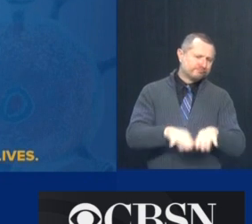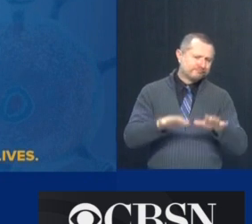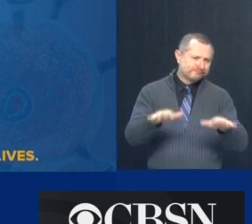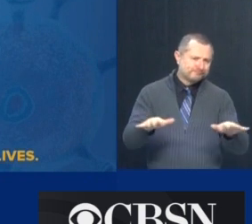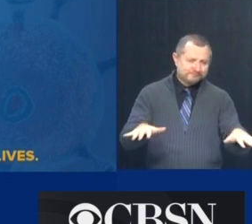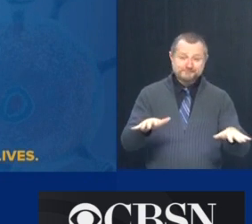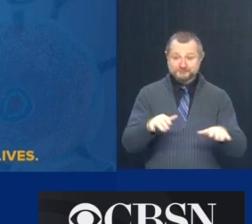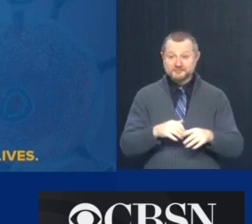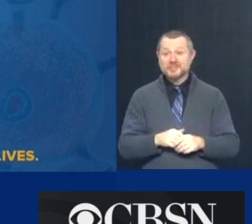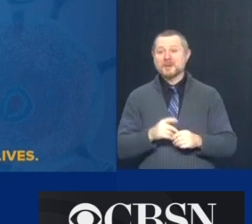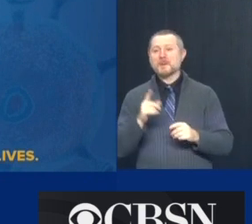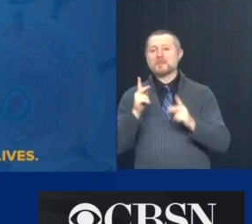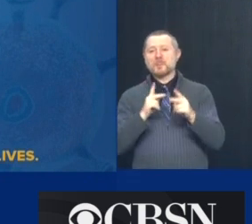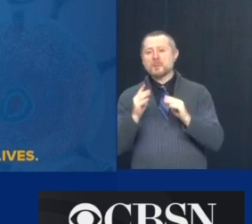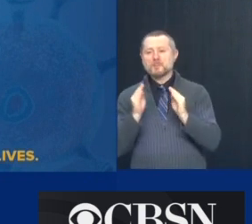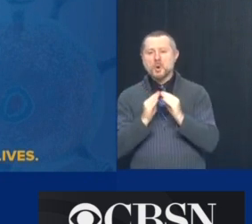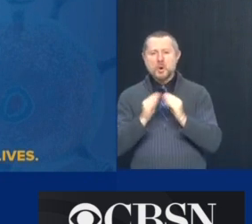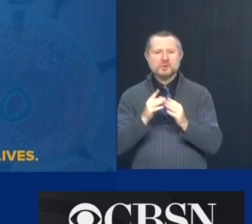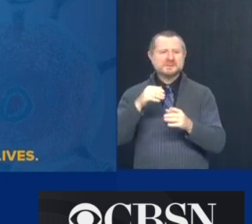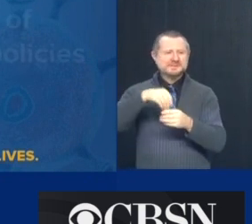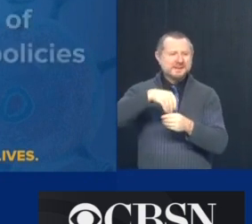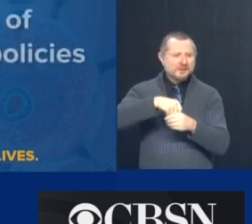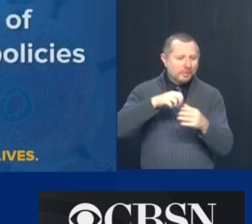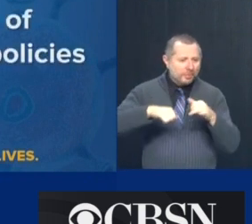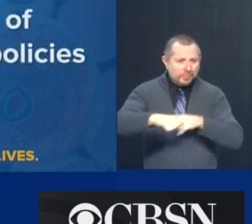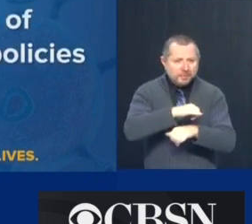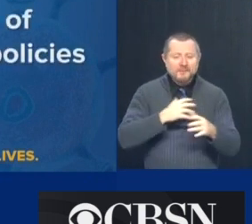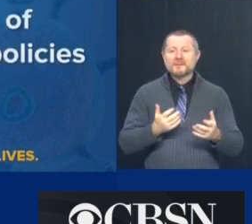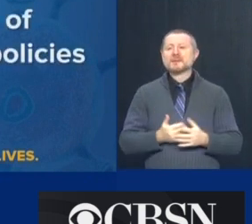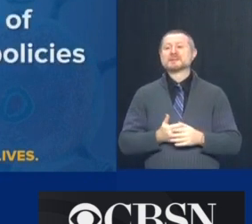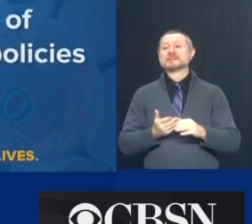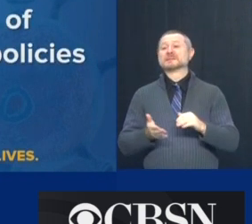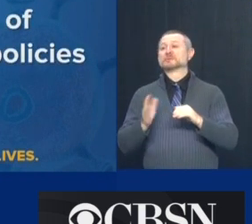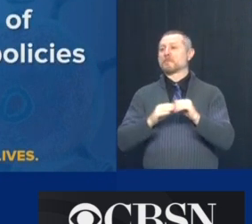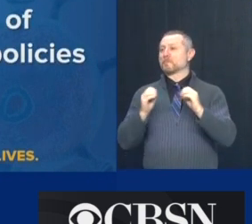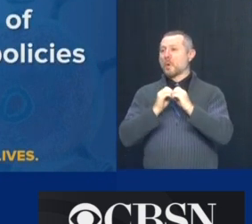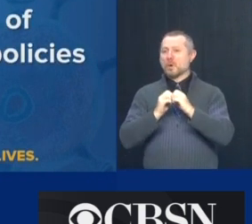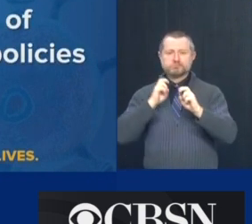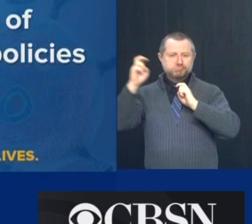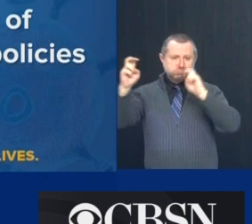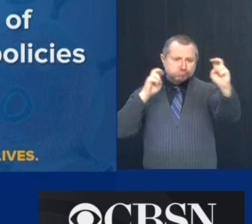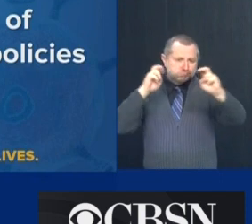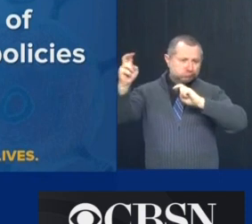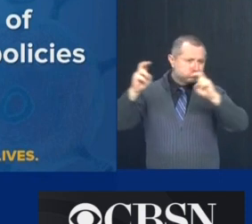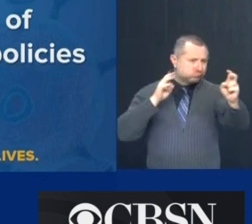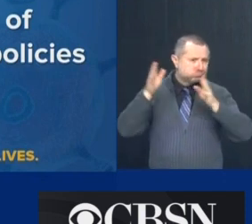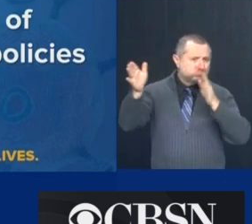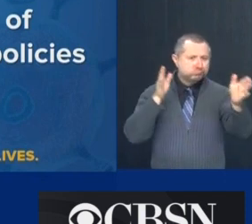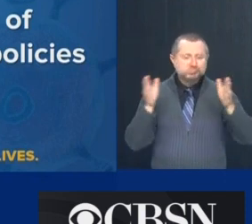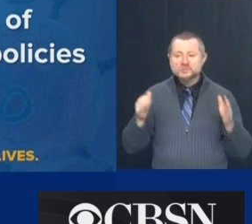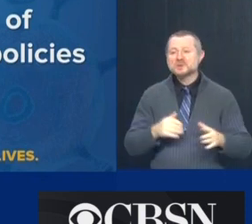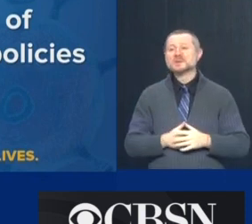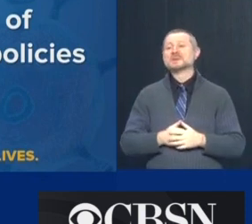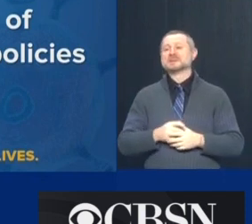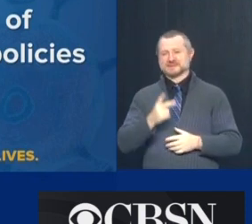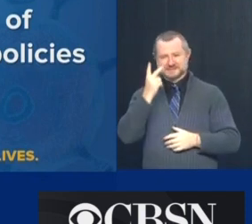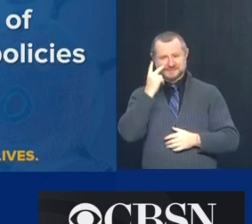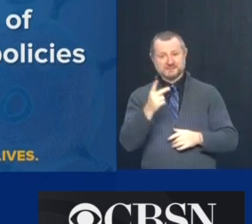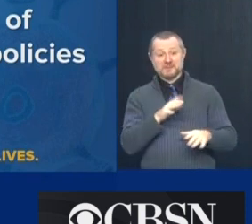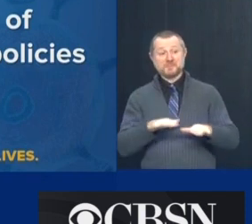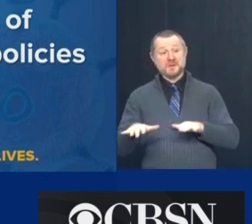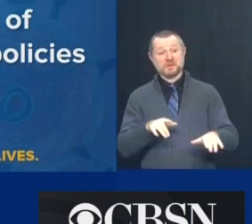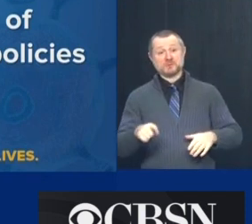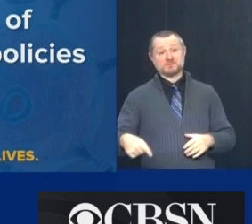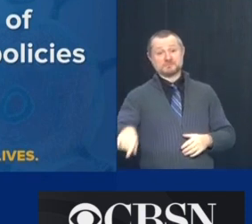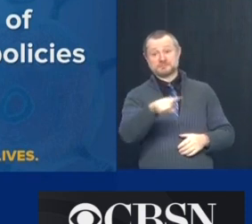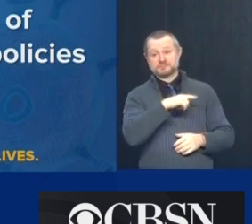more people indoors, more people are now traveling. There has been a change in behavior among